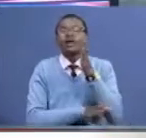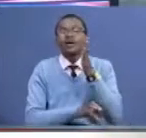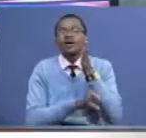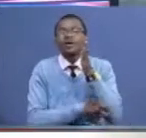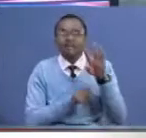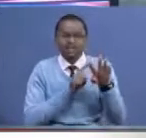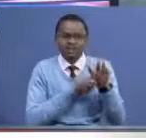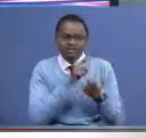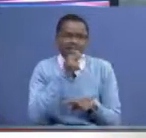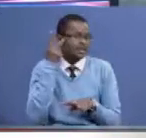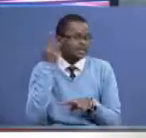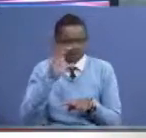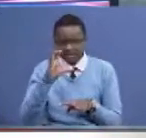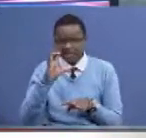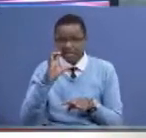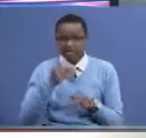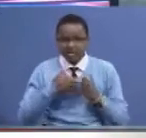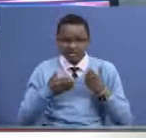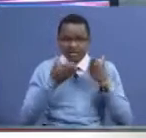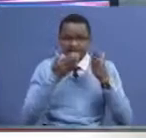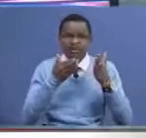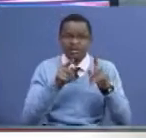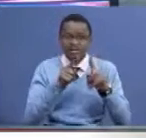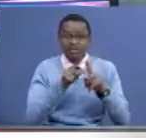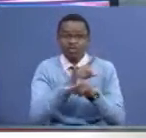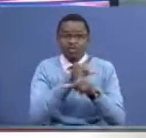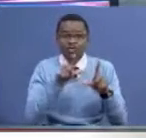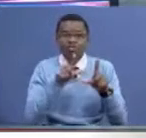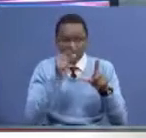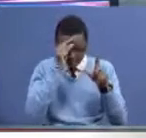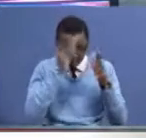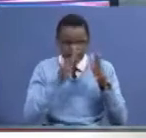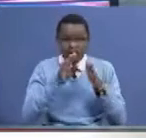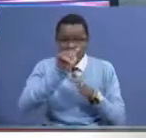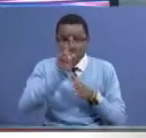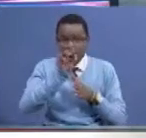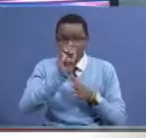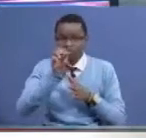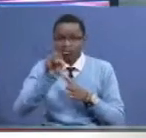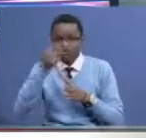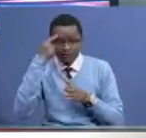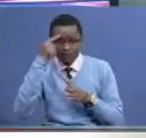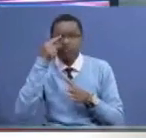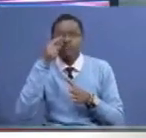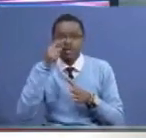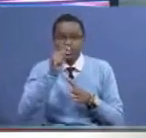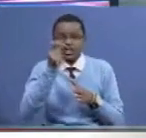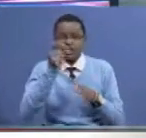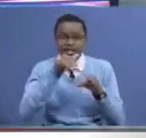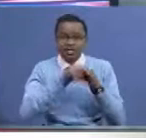he said while in Kisii town, where he handed over a chain and lamp to the host, Governor James Ongwae, for the impending